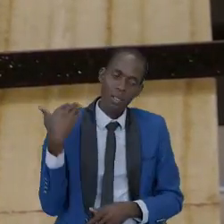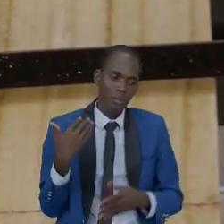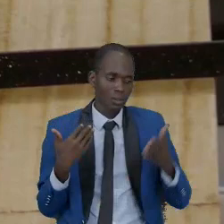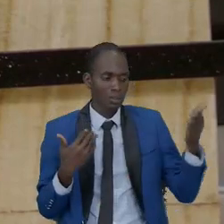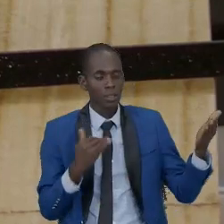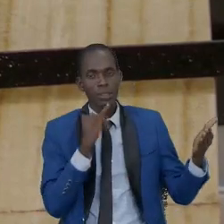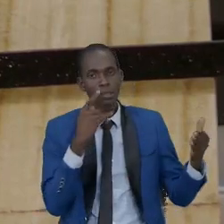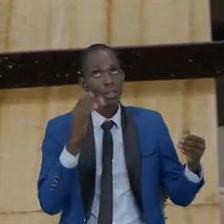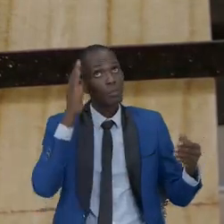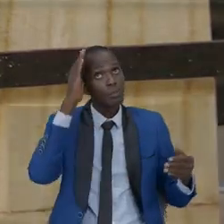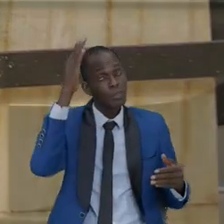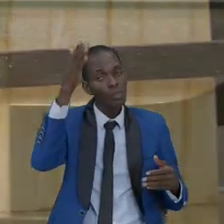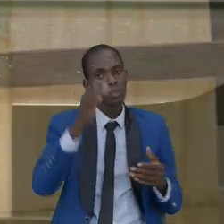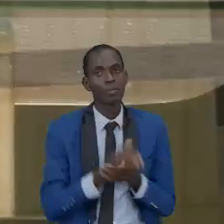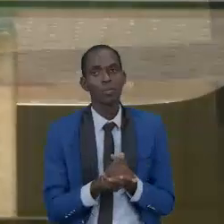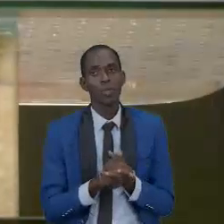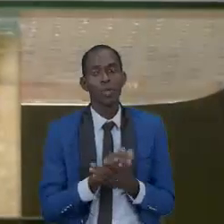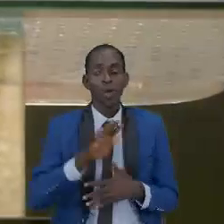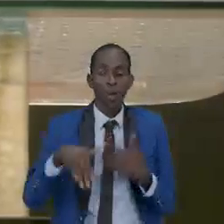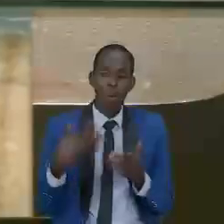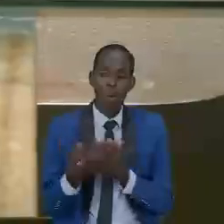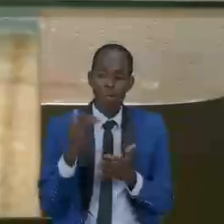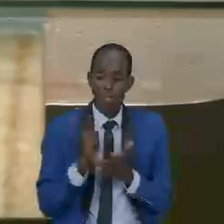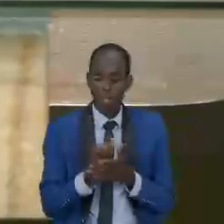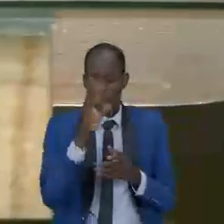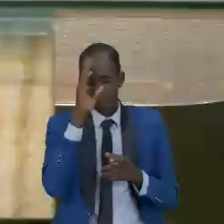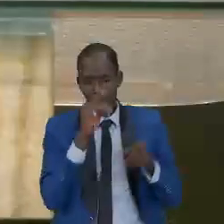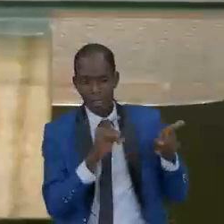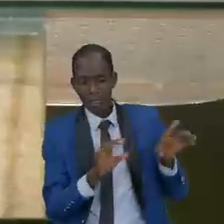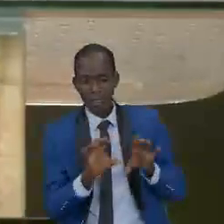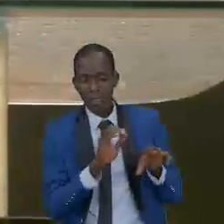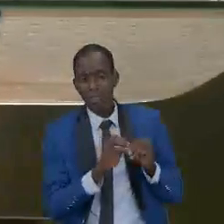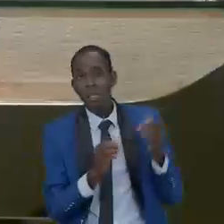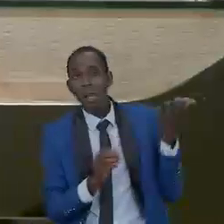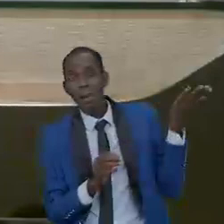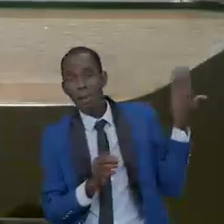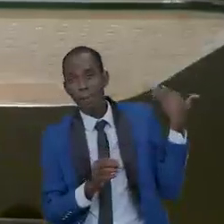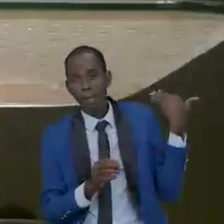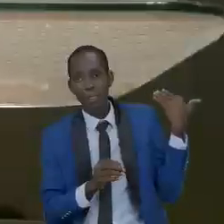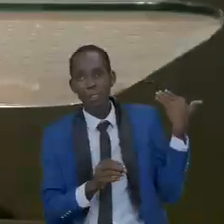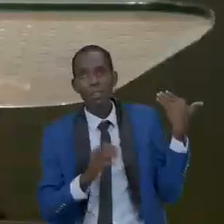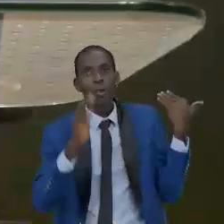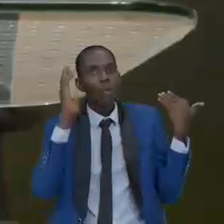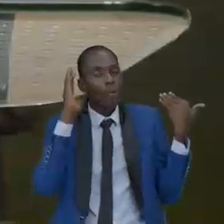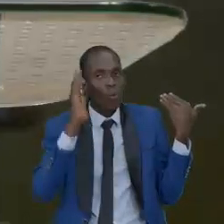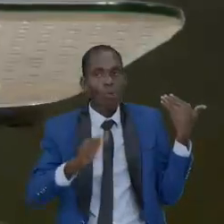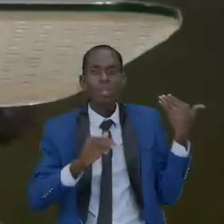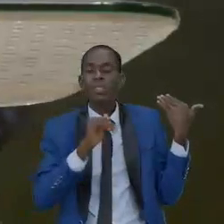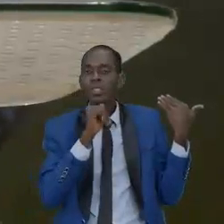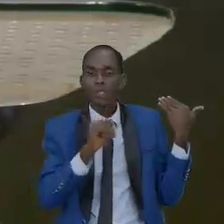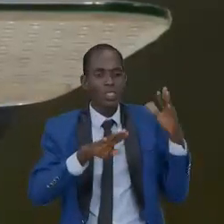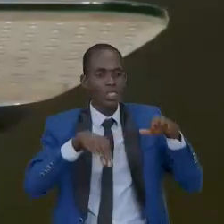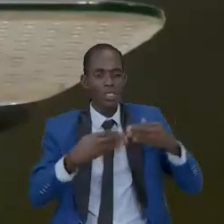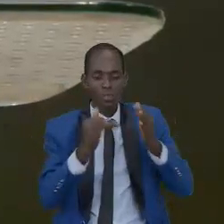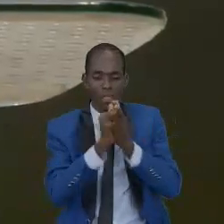future. All that he did in the past will not earn him